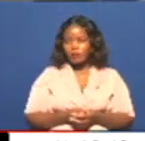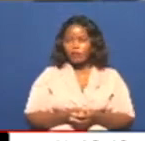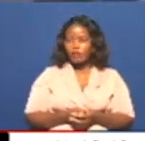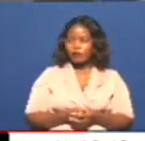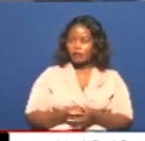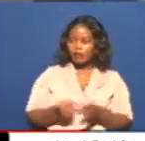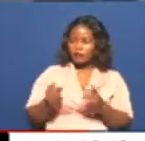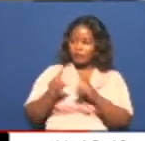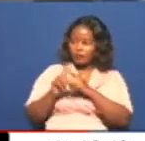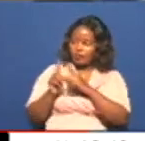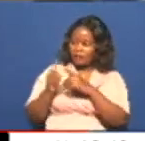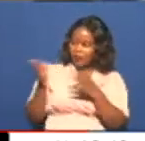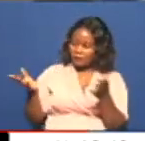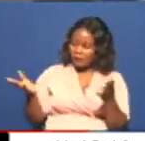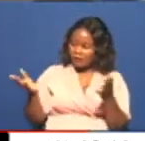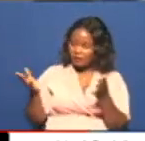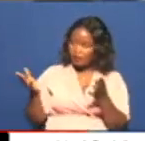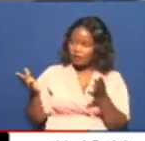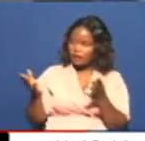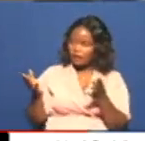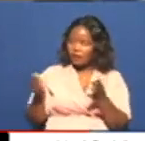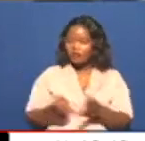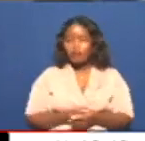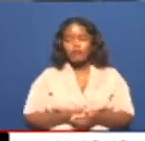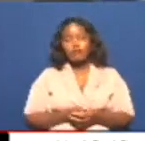does, because